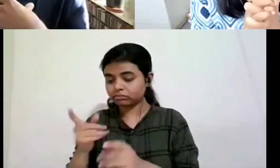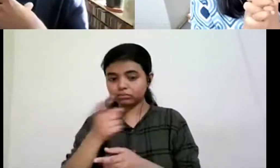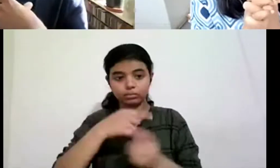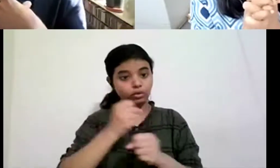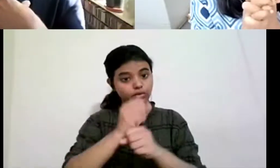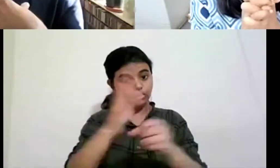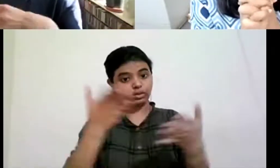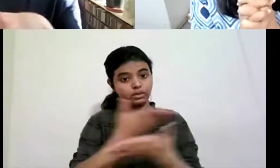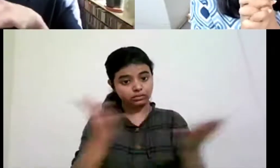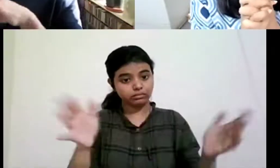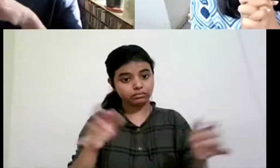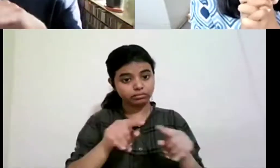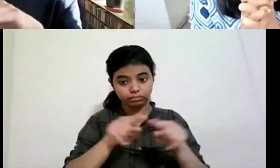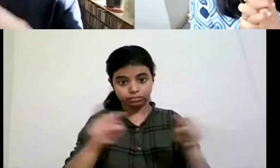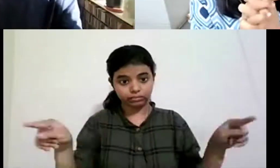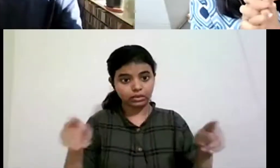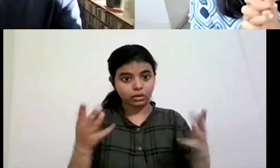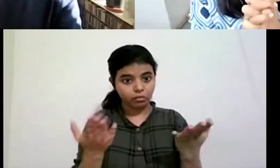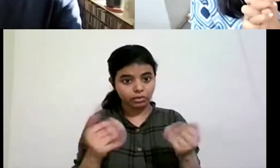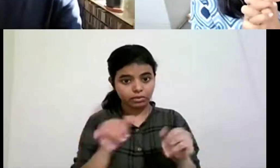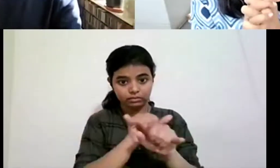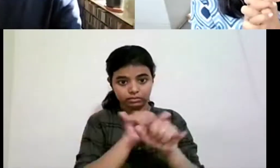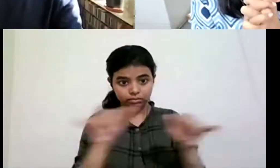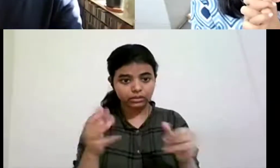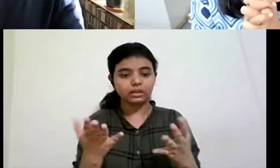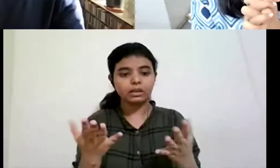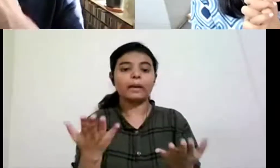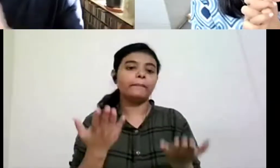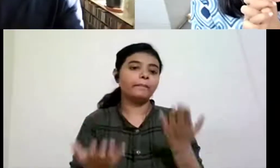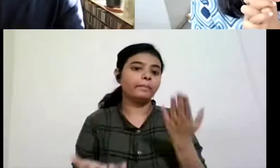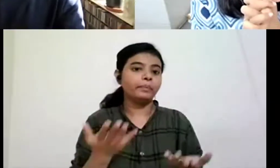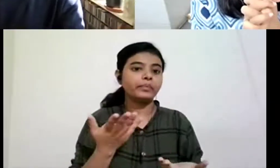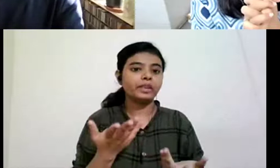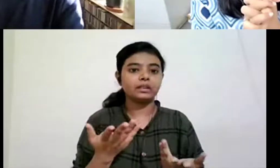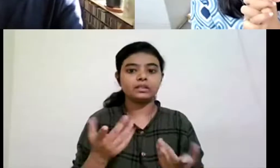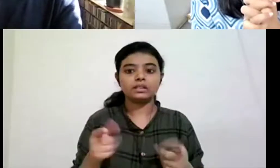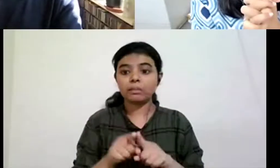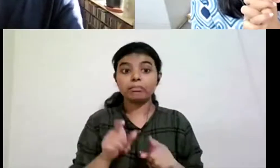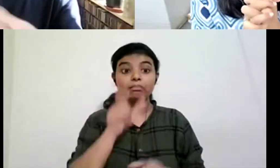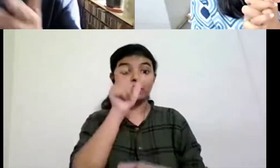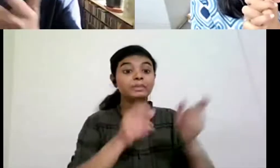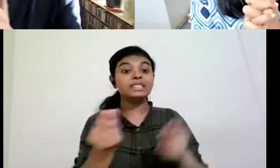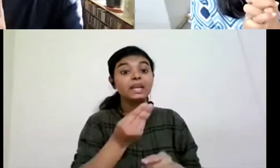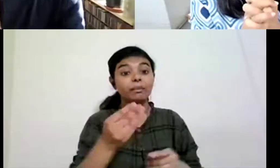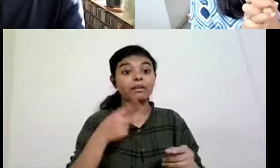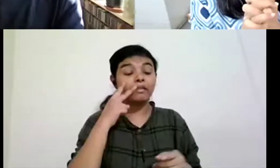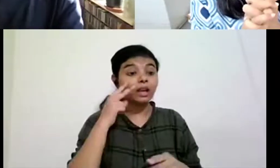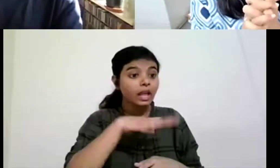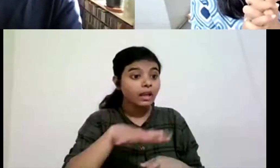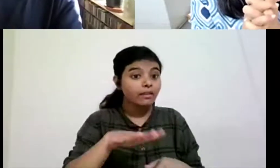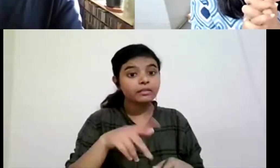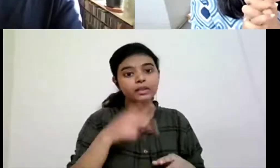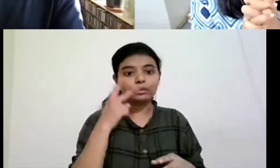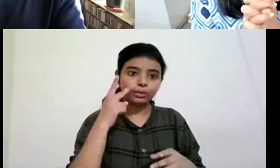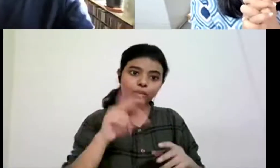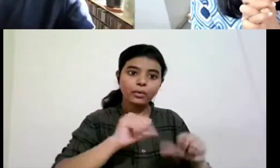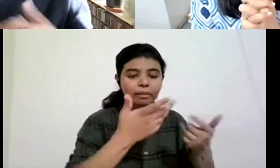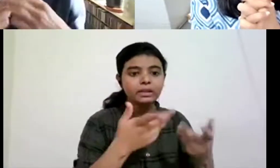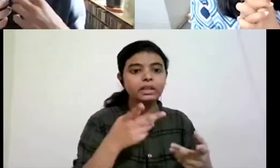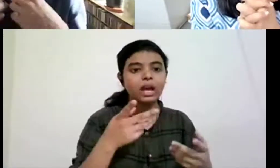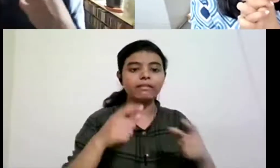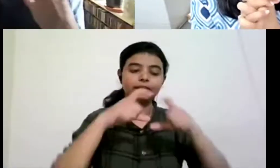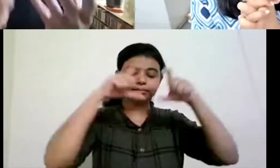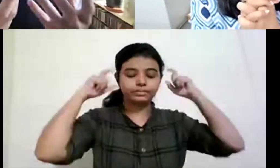Some people might find it unbelievably scary to get blindfolded when they are sighted, and they